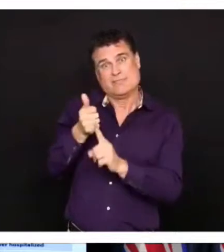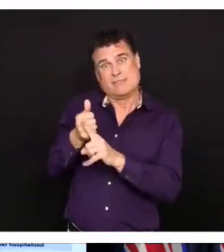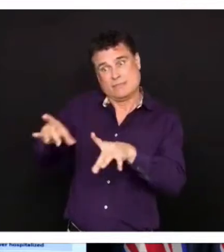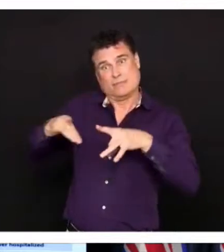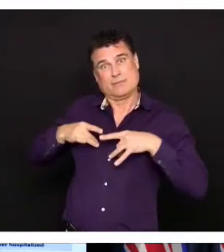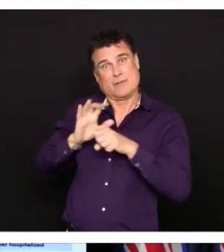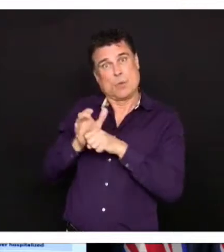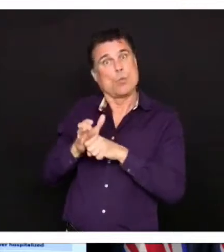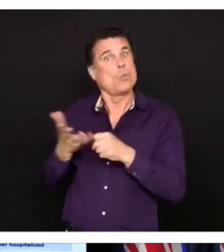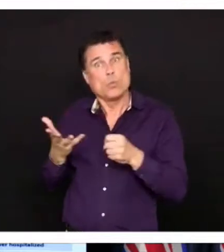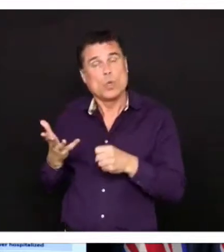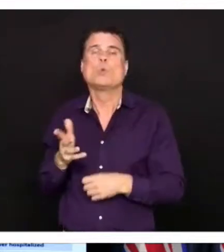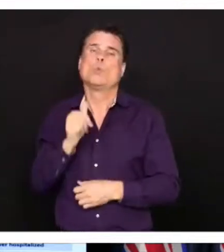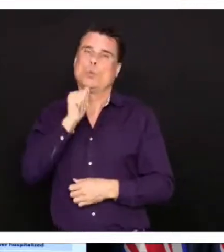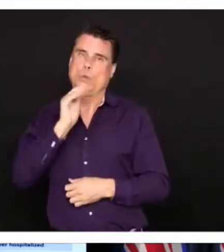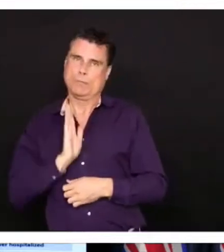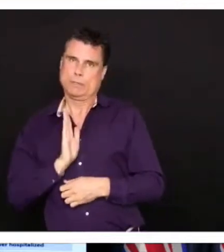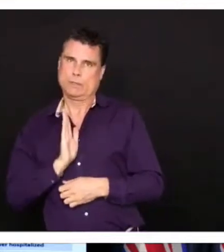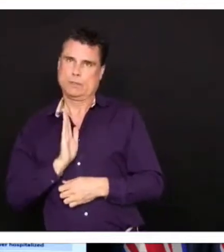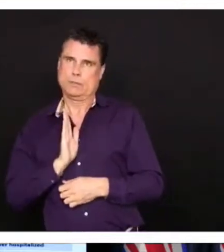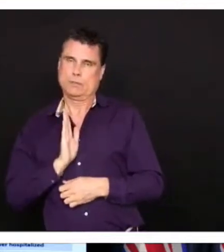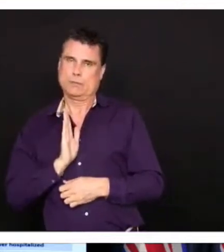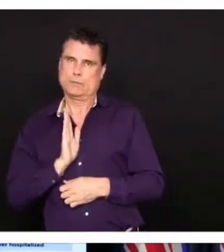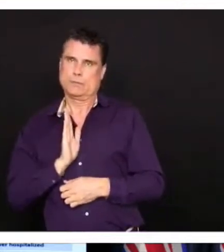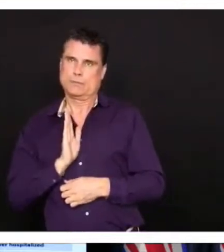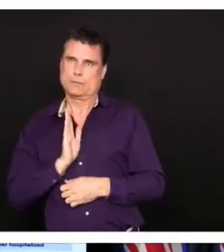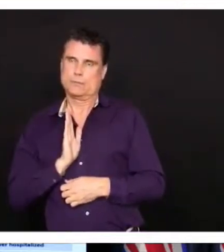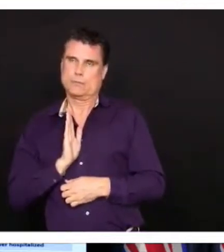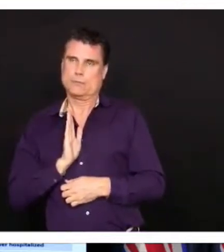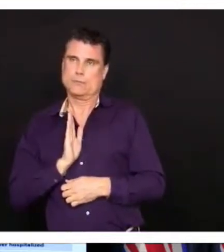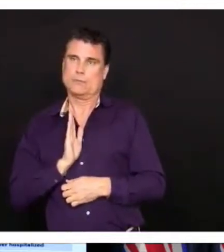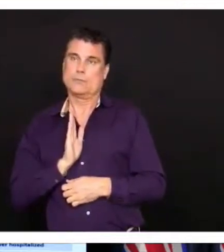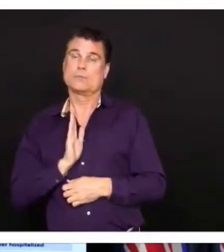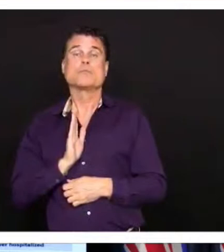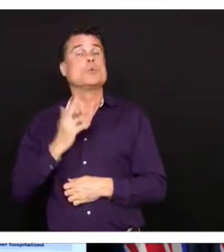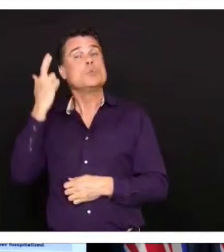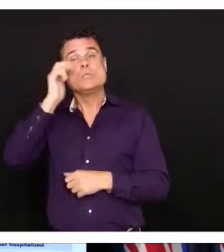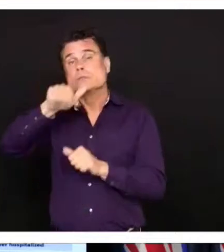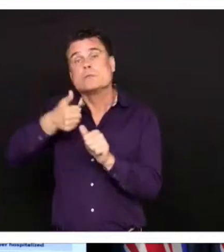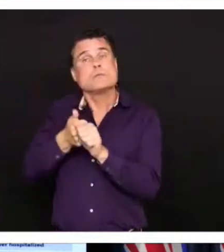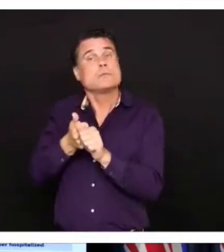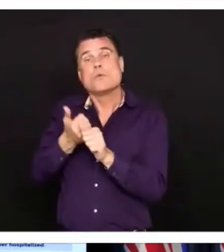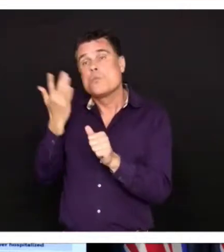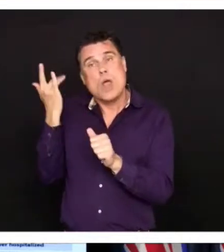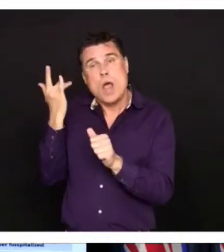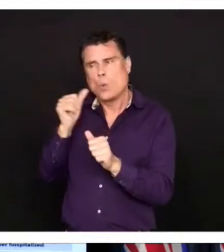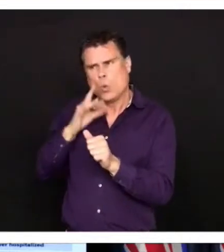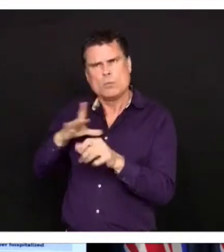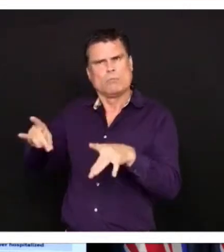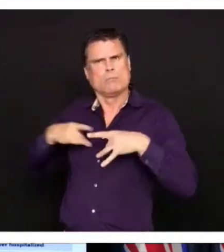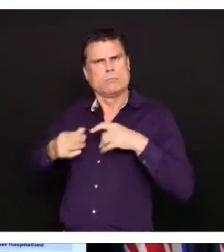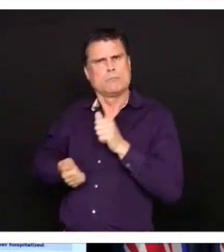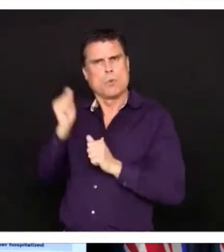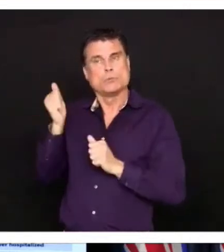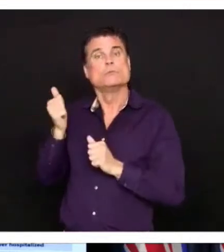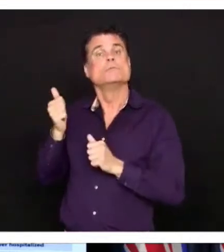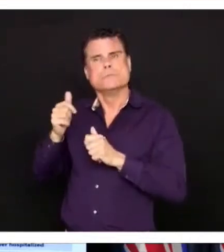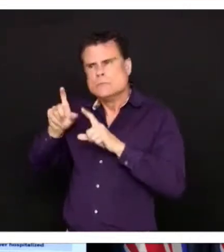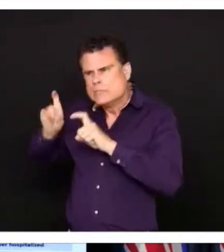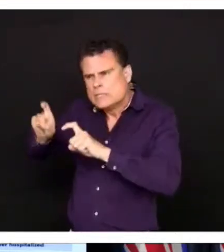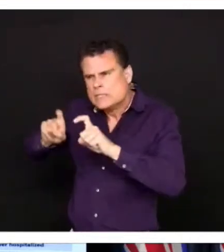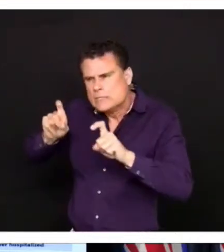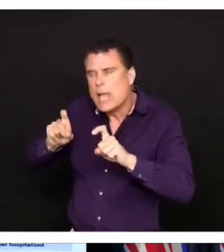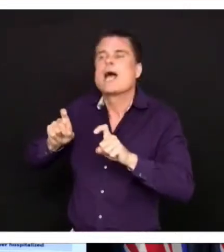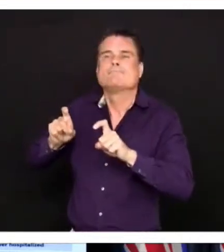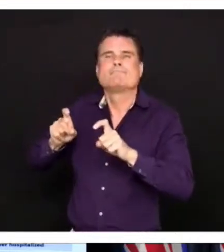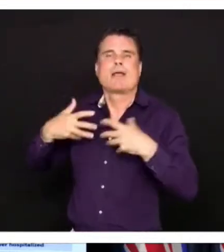our healthcare system, and most of our healthcare workers are female. 349 people over the course of the